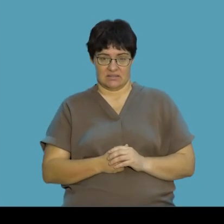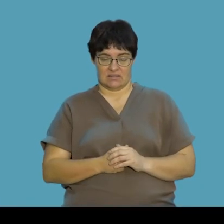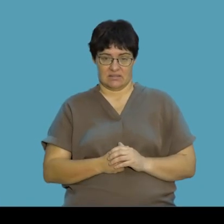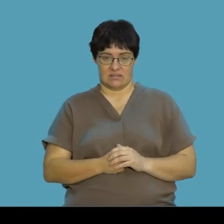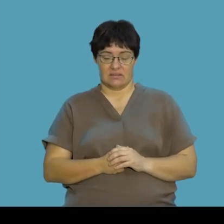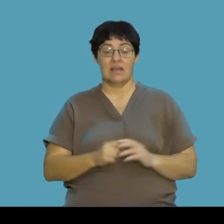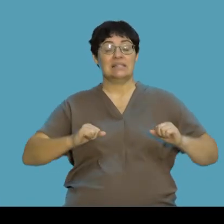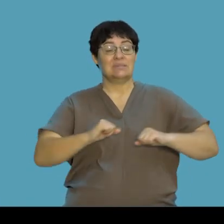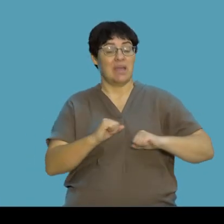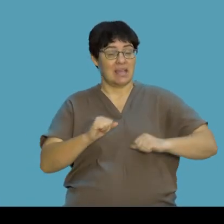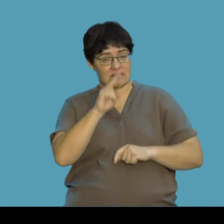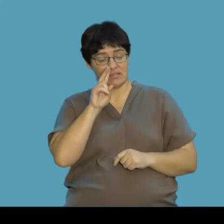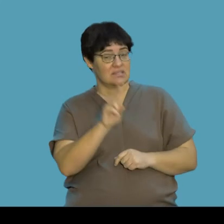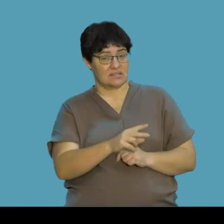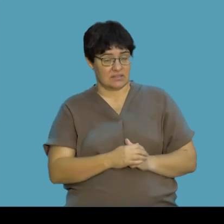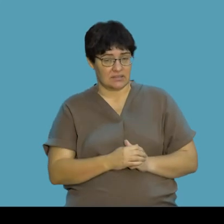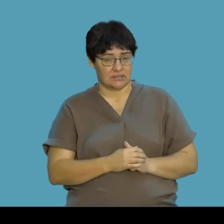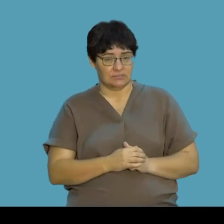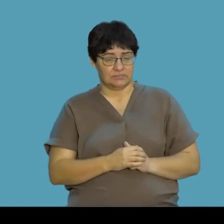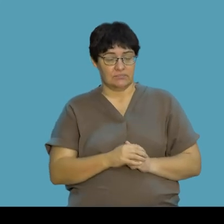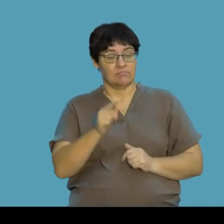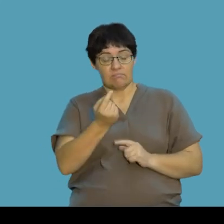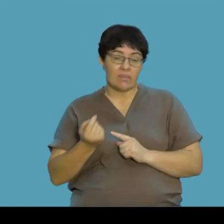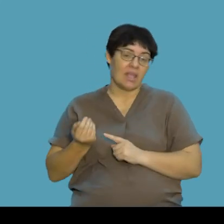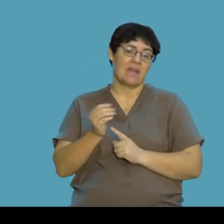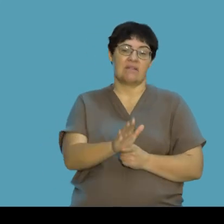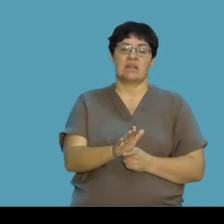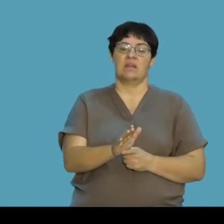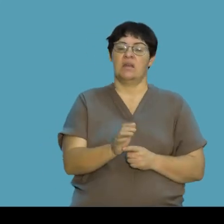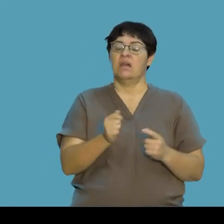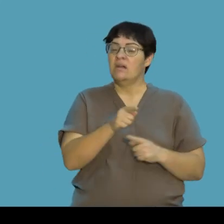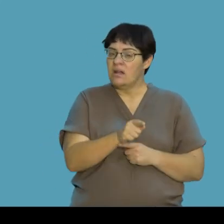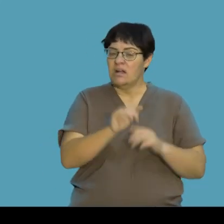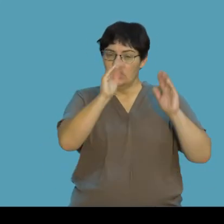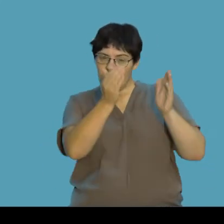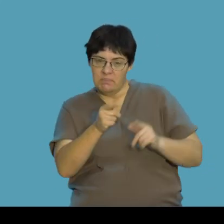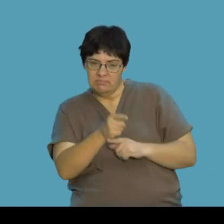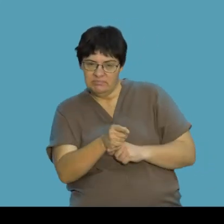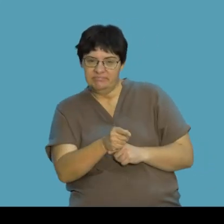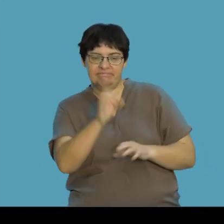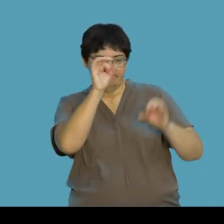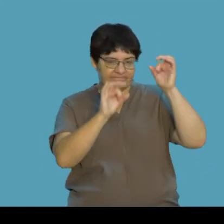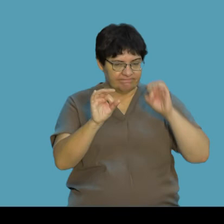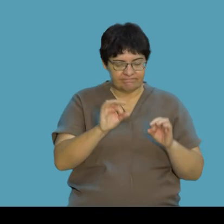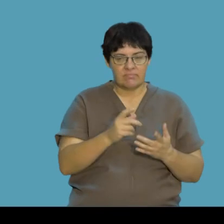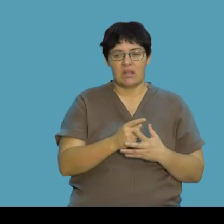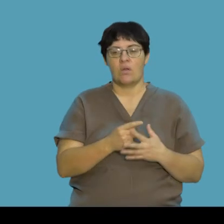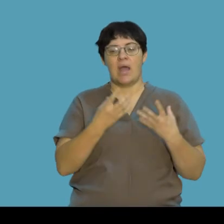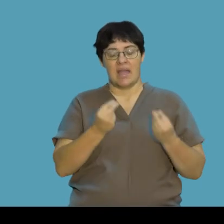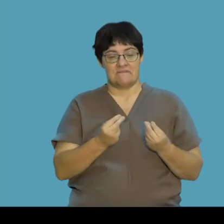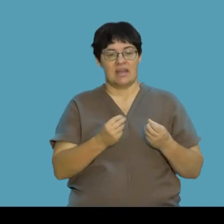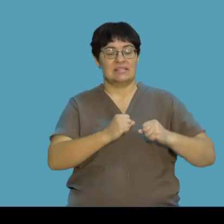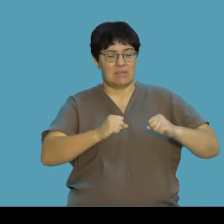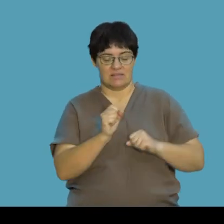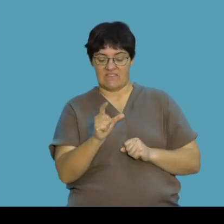saw that the spaces which affected the shape of the particles, as we heated, the spaces got bigger and